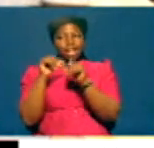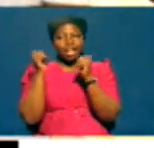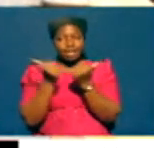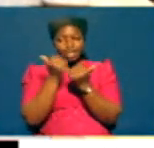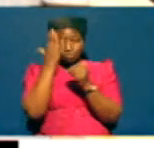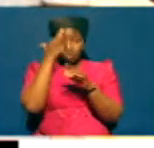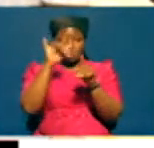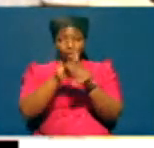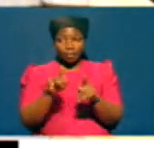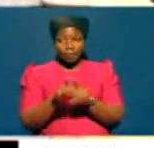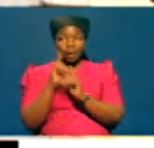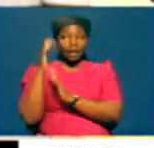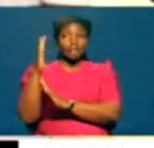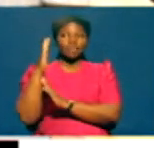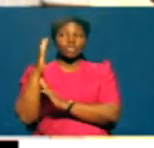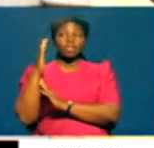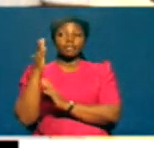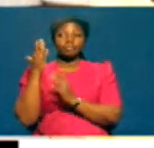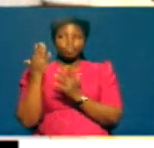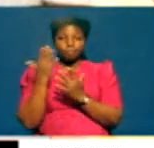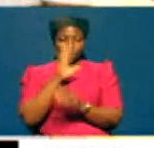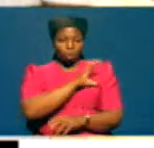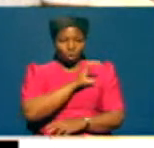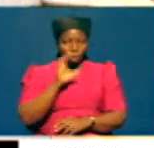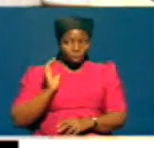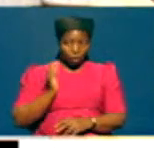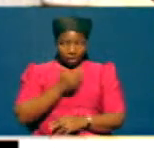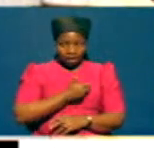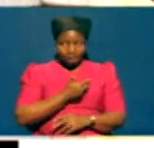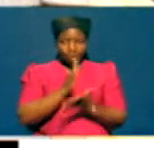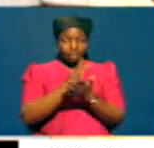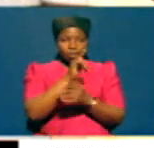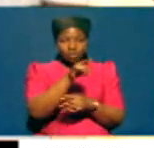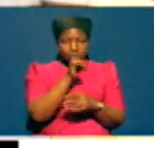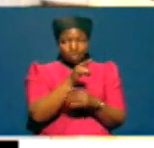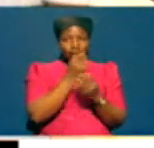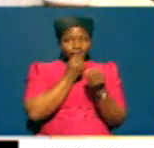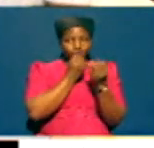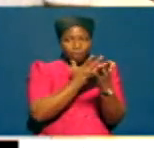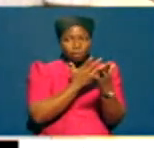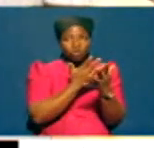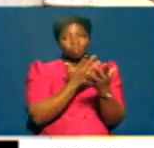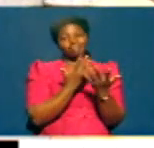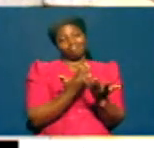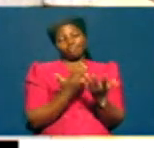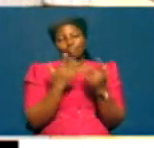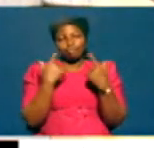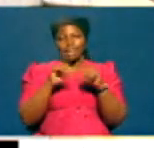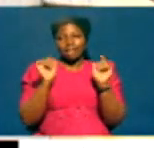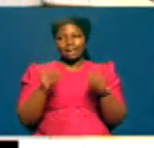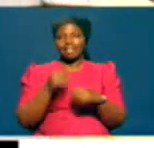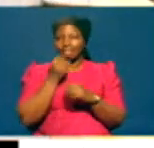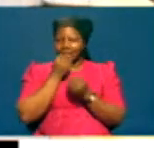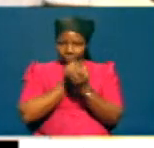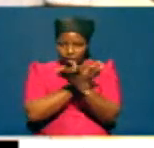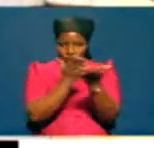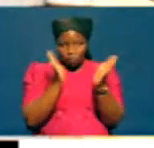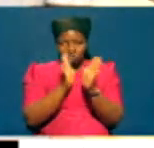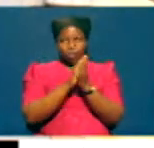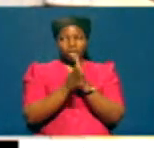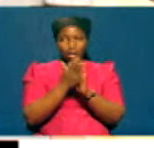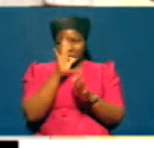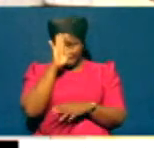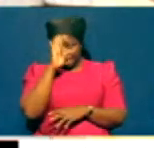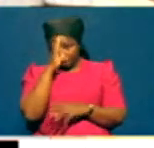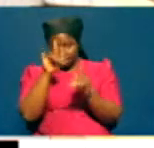committee, some of this may be privileged information, but I can tell you without a shadow of doubt and confirm to you that